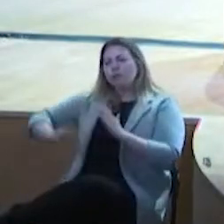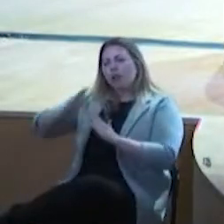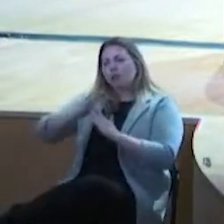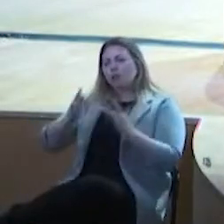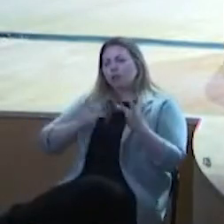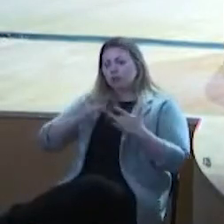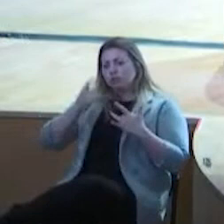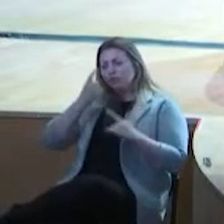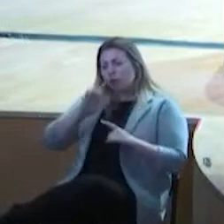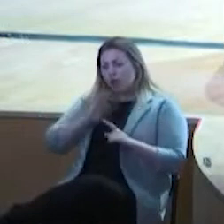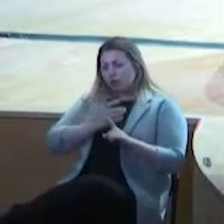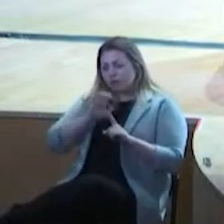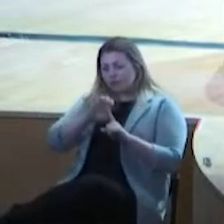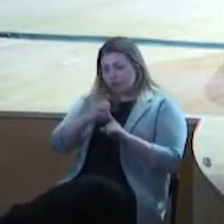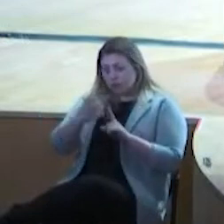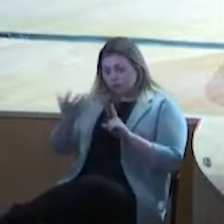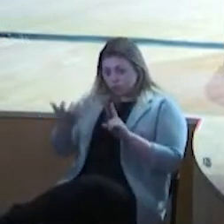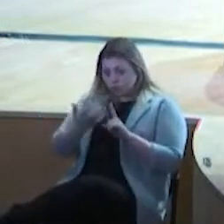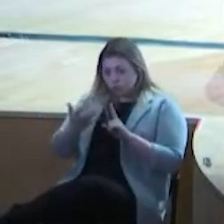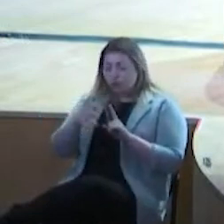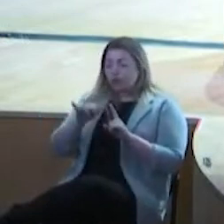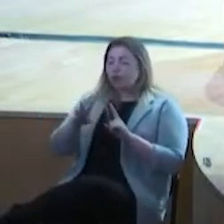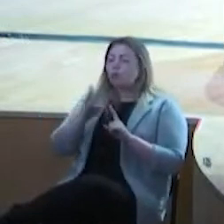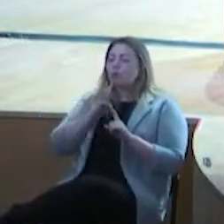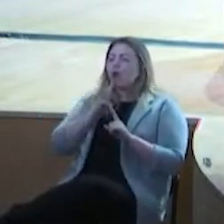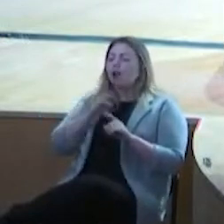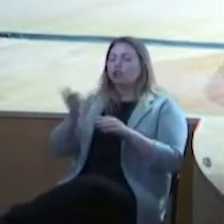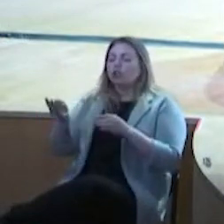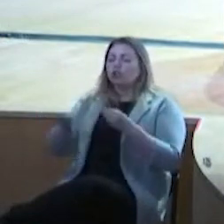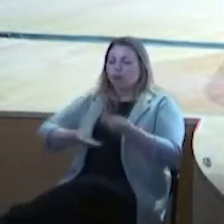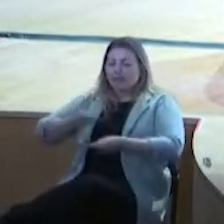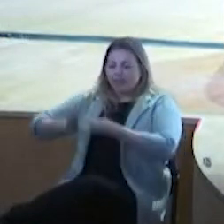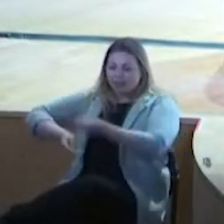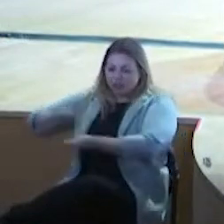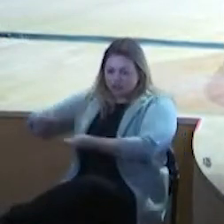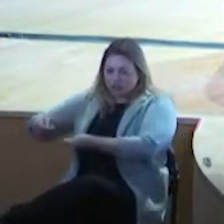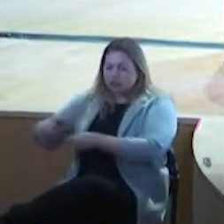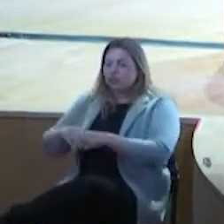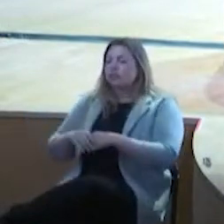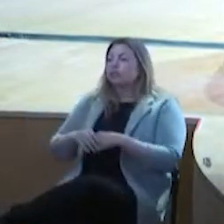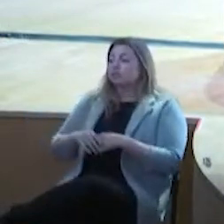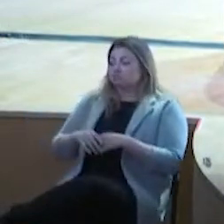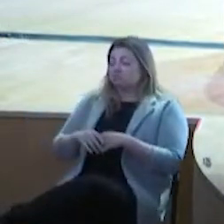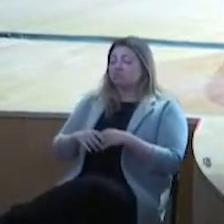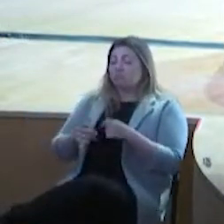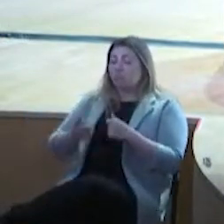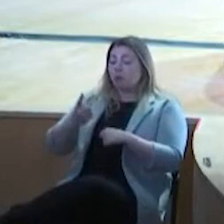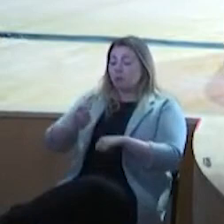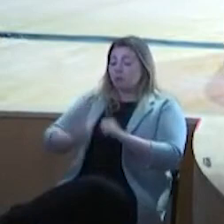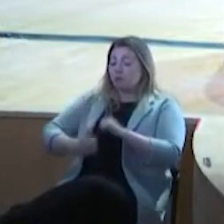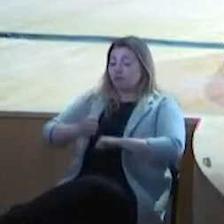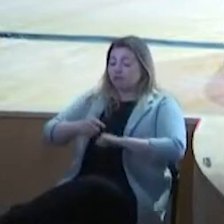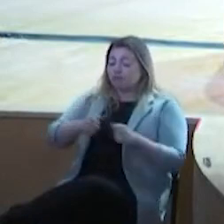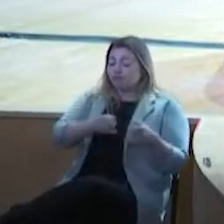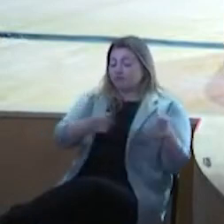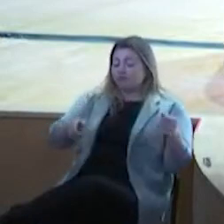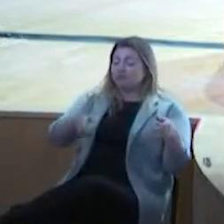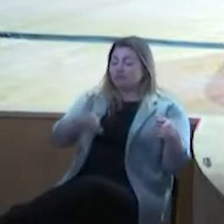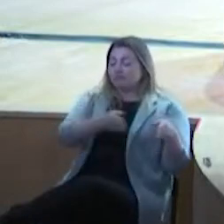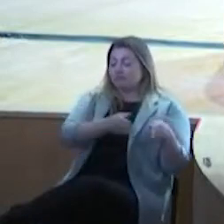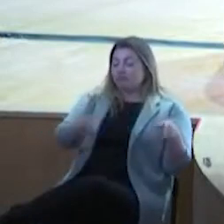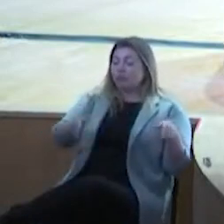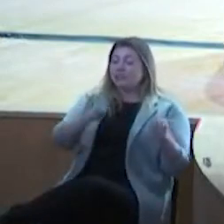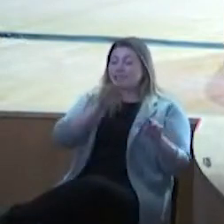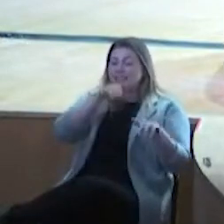environmentally are water traffic. So one of our longest sea gardens is right